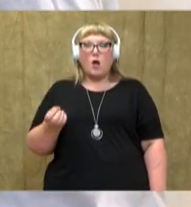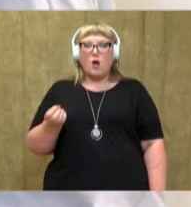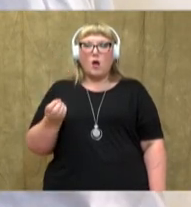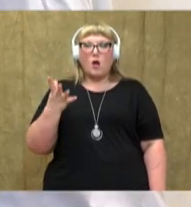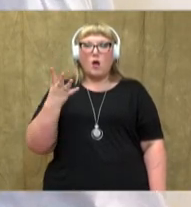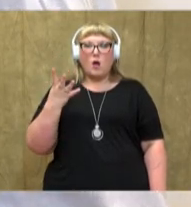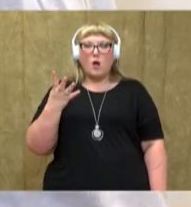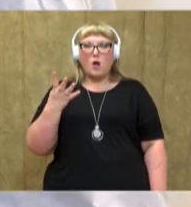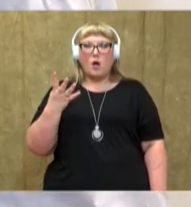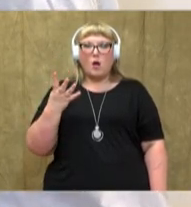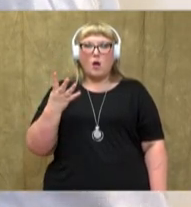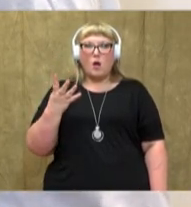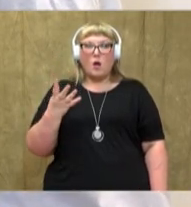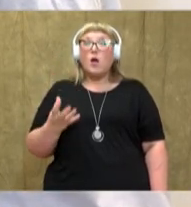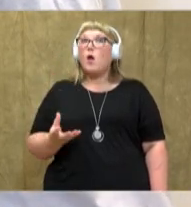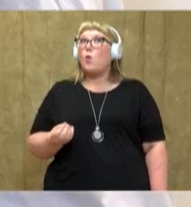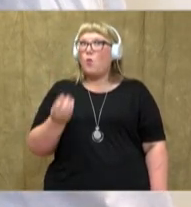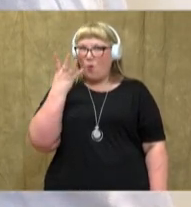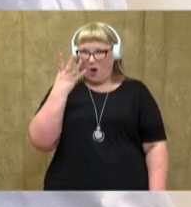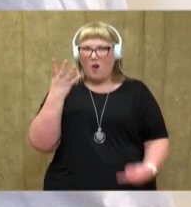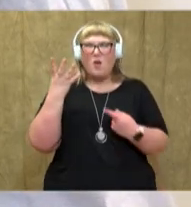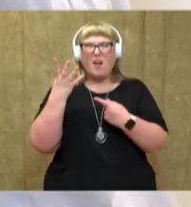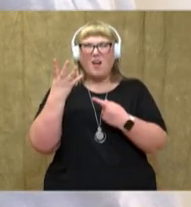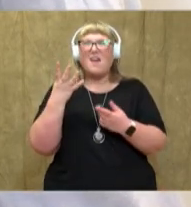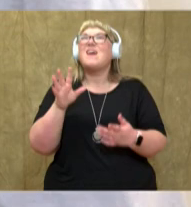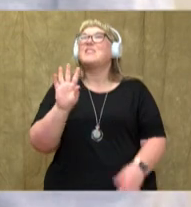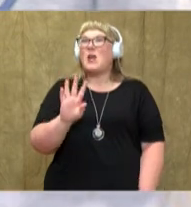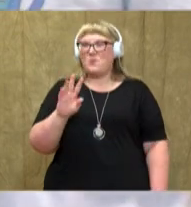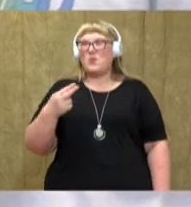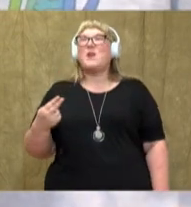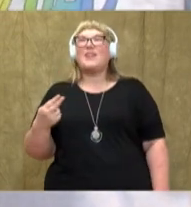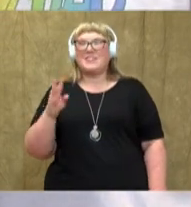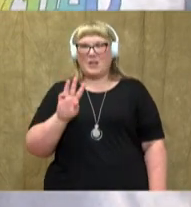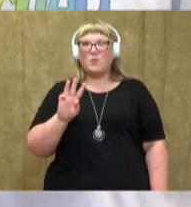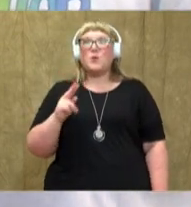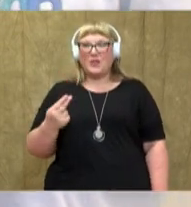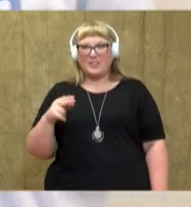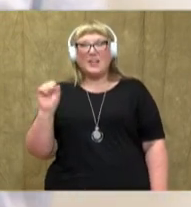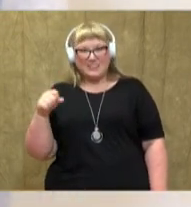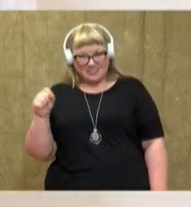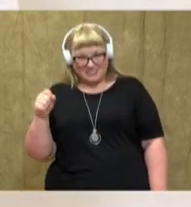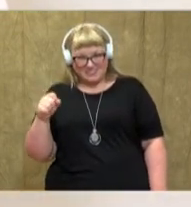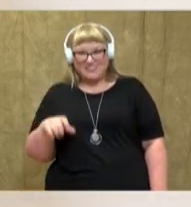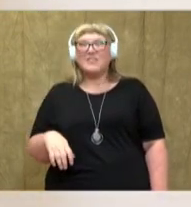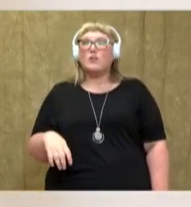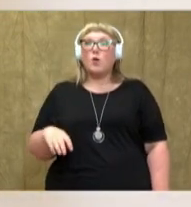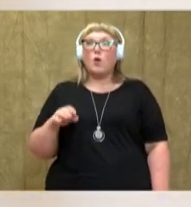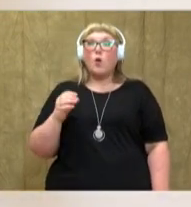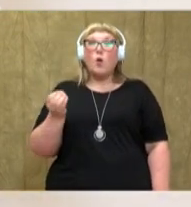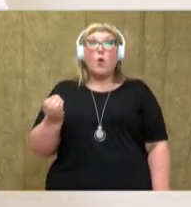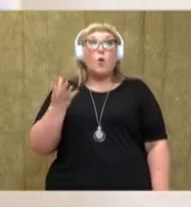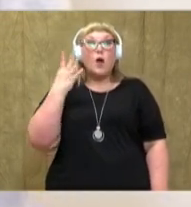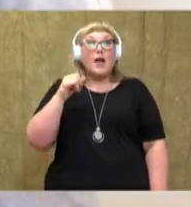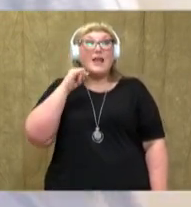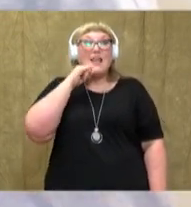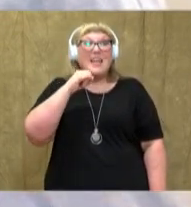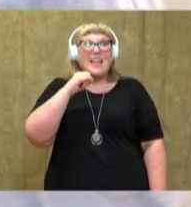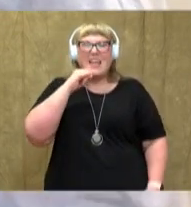That tells me those are the letters W, H. Very good, keep going. I.